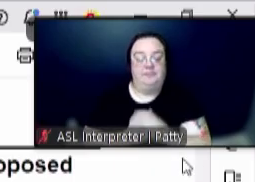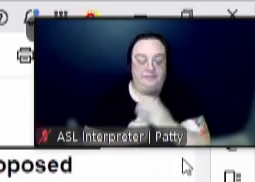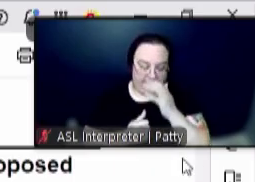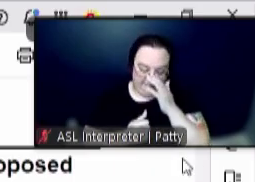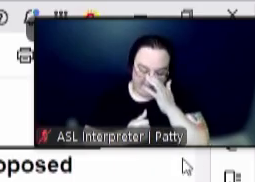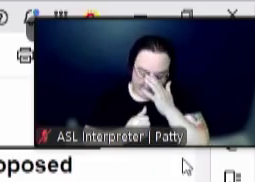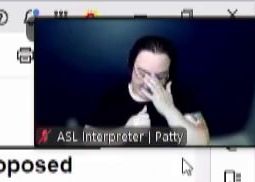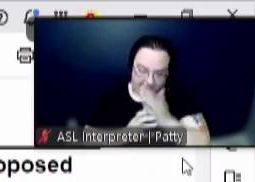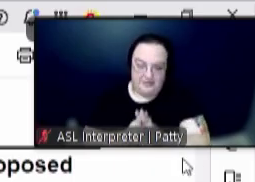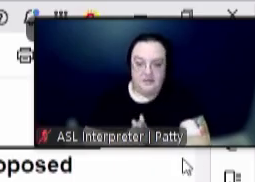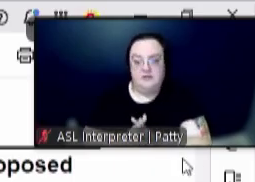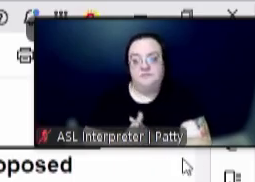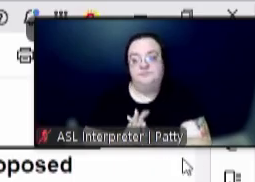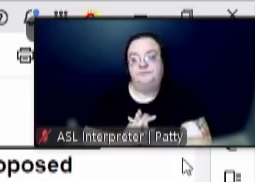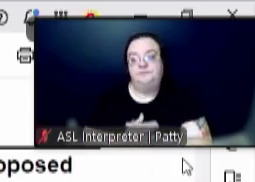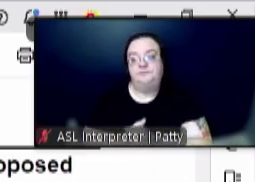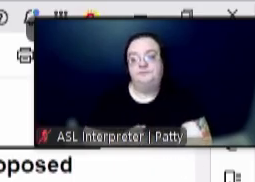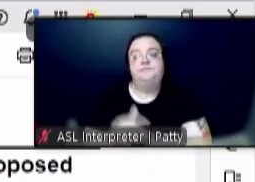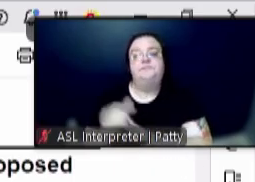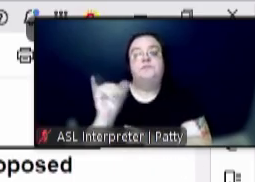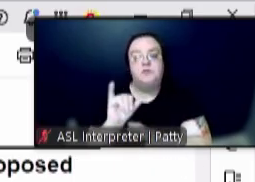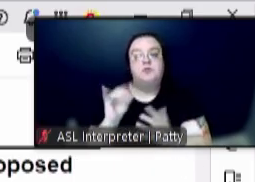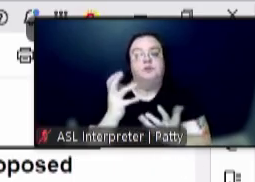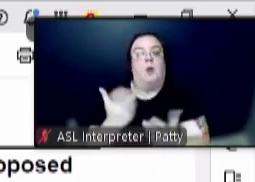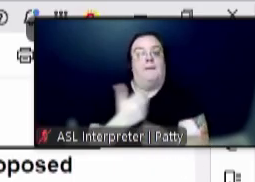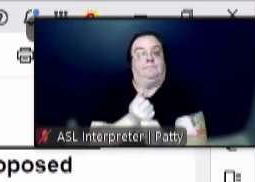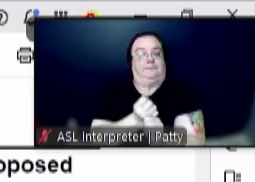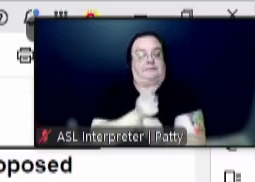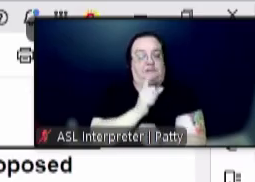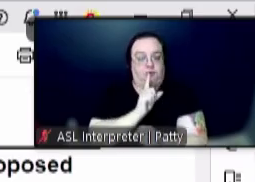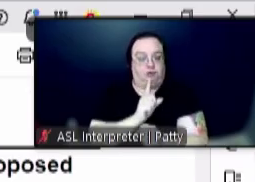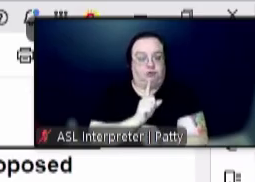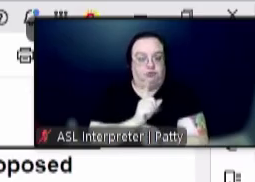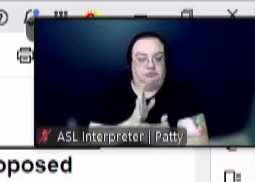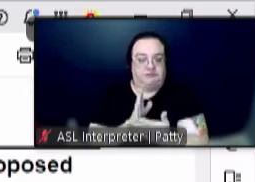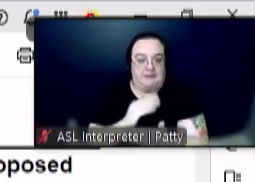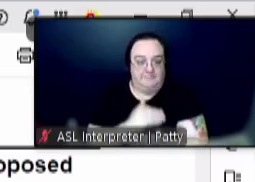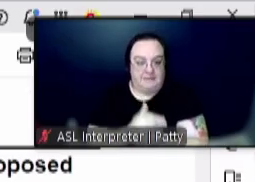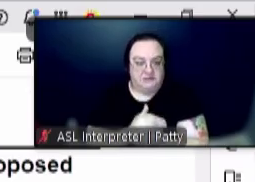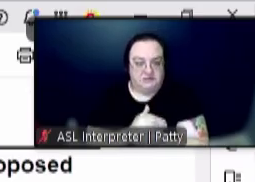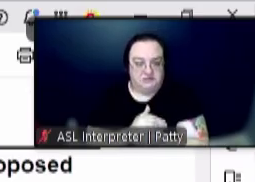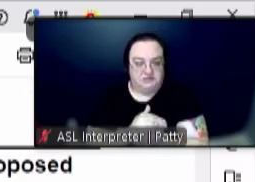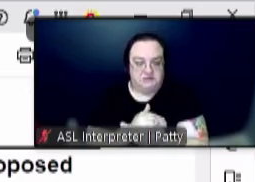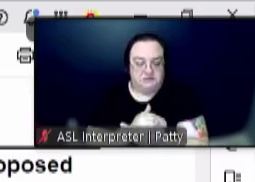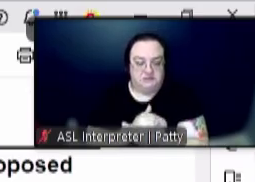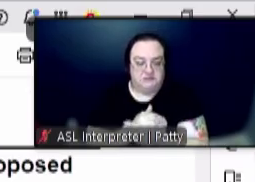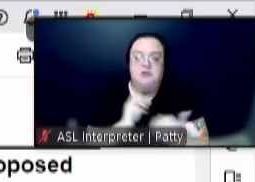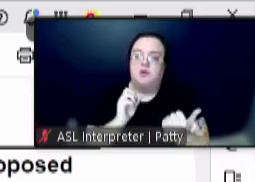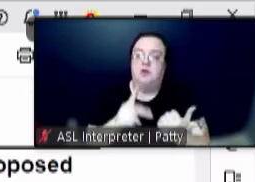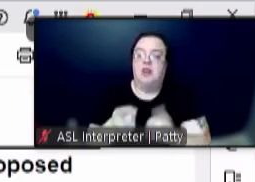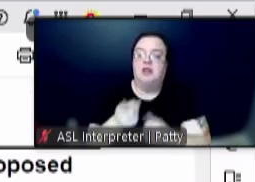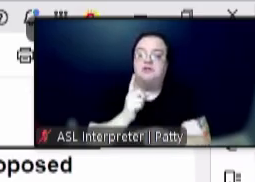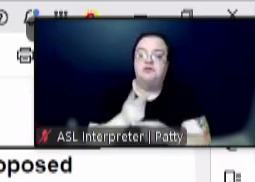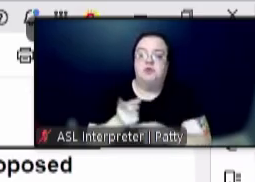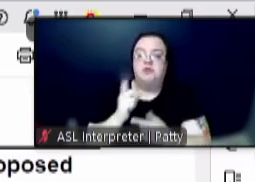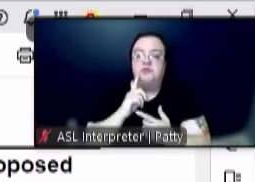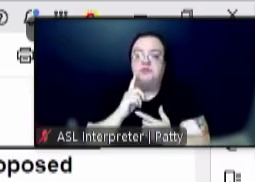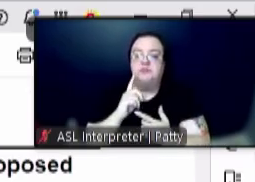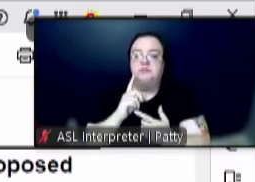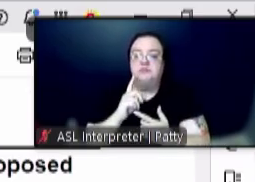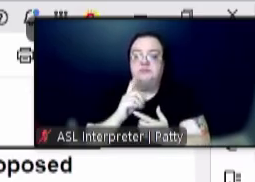And to also ensure that the budget Okay, Josh is right. that you all can get from us